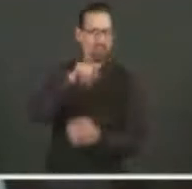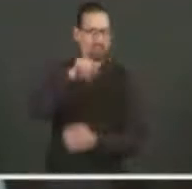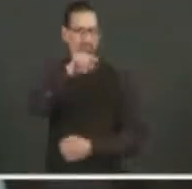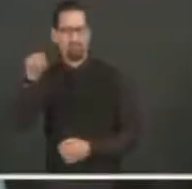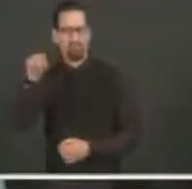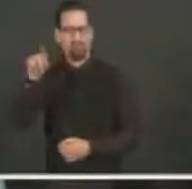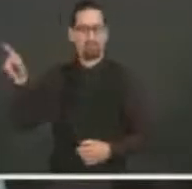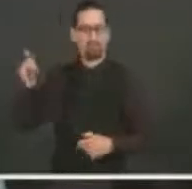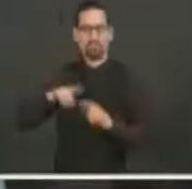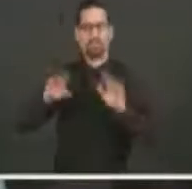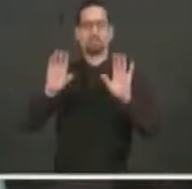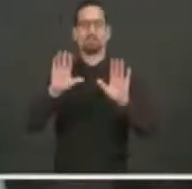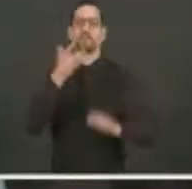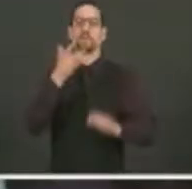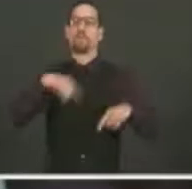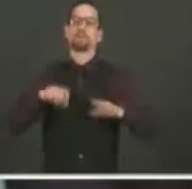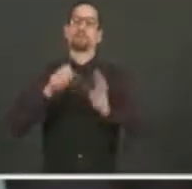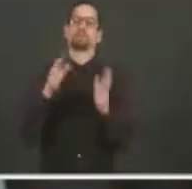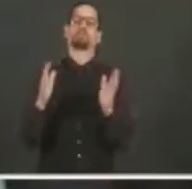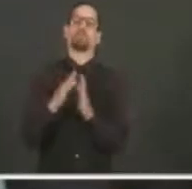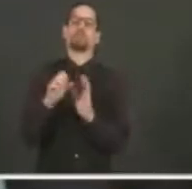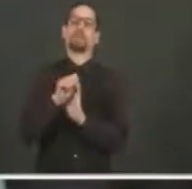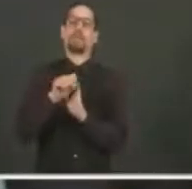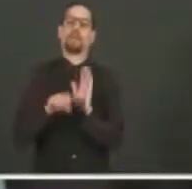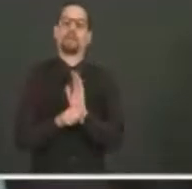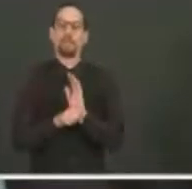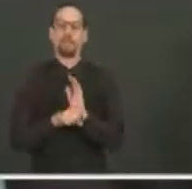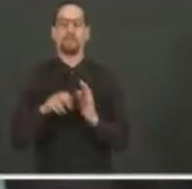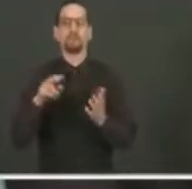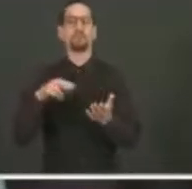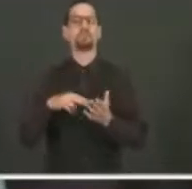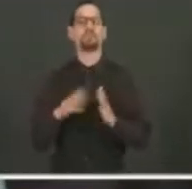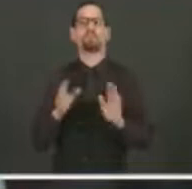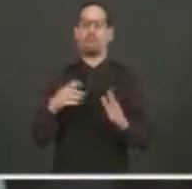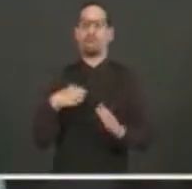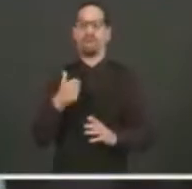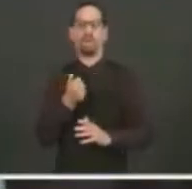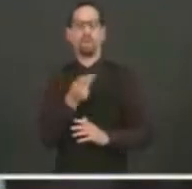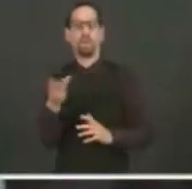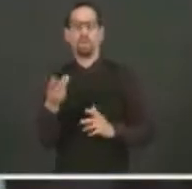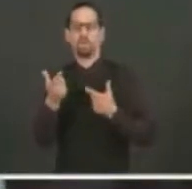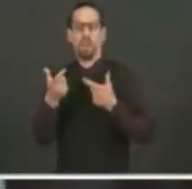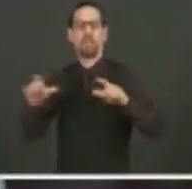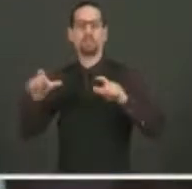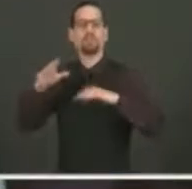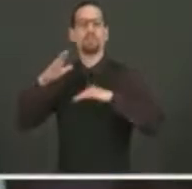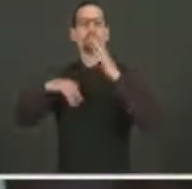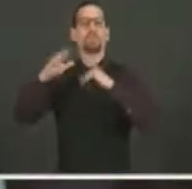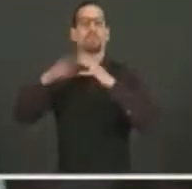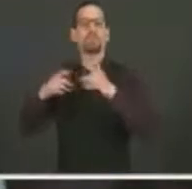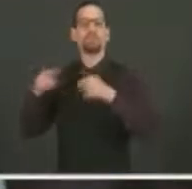small state and there's only literally a handful of these large indoor venues.